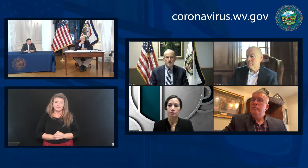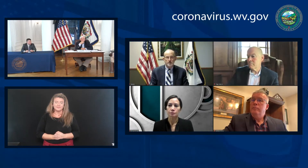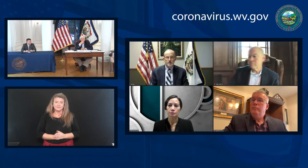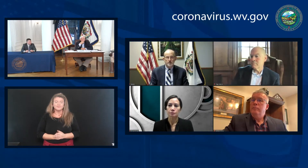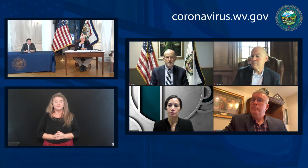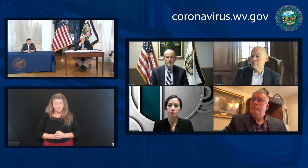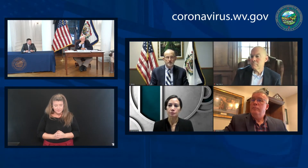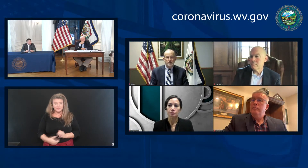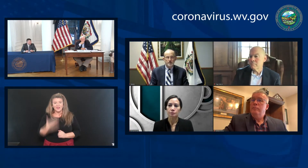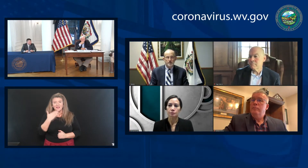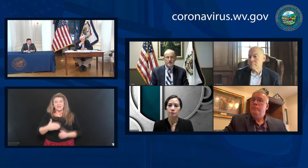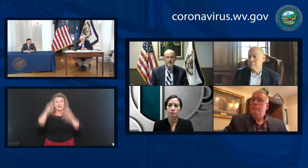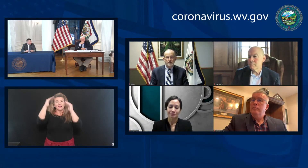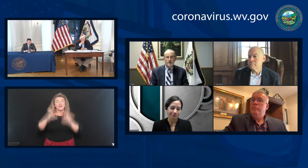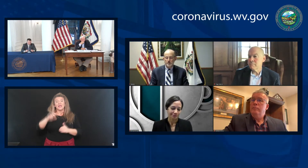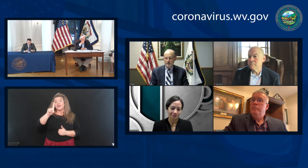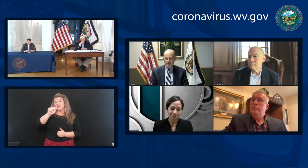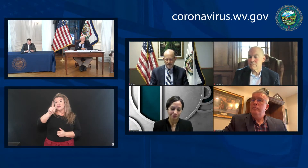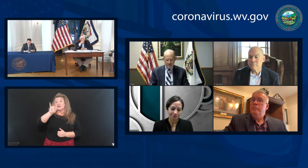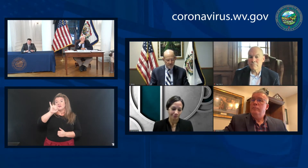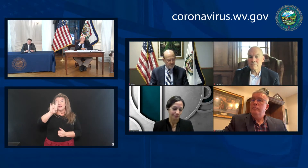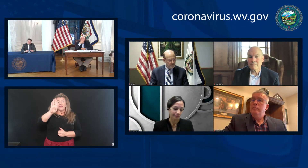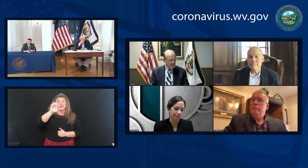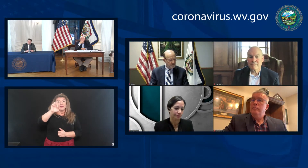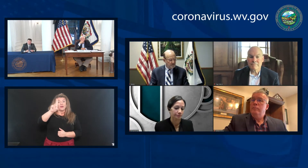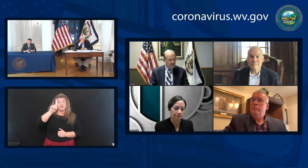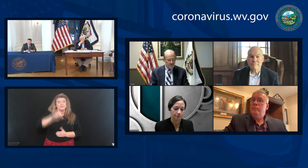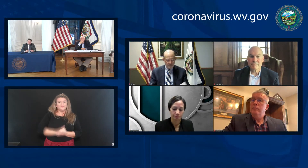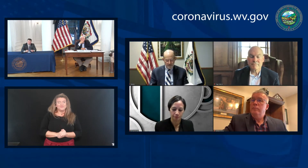All right, thank you, Paul. Next to David Beard with the Dominion Post.